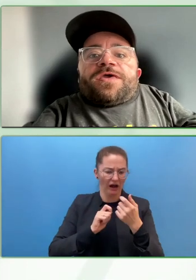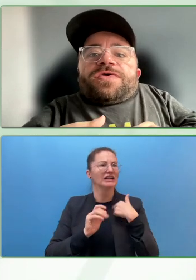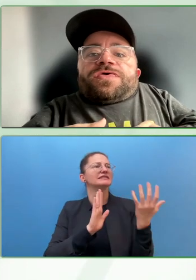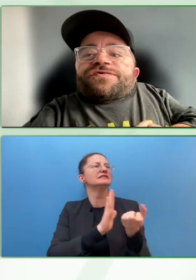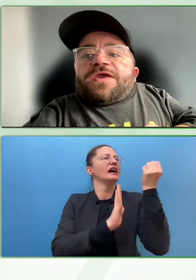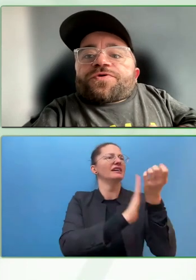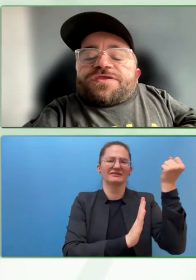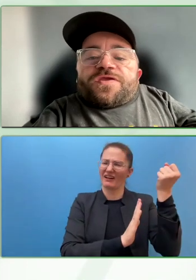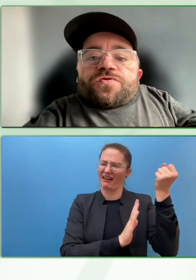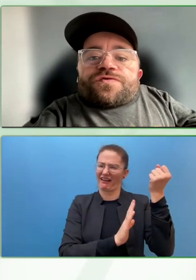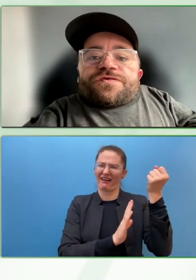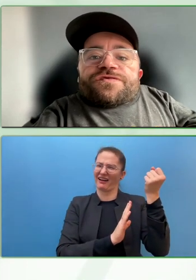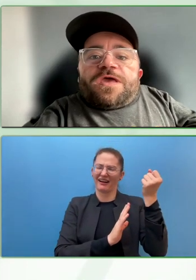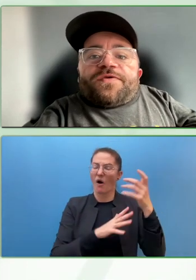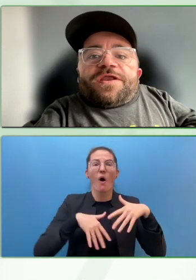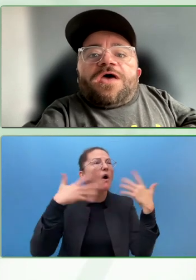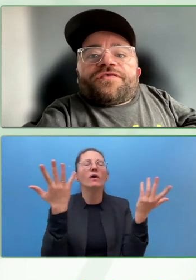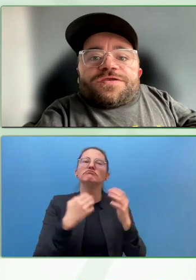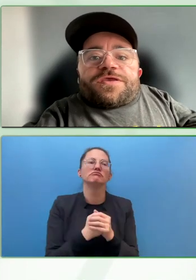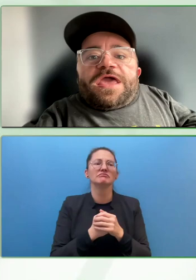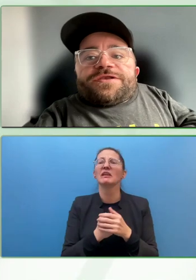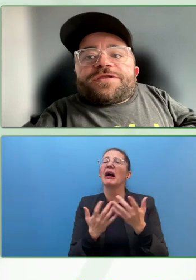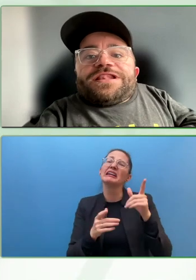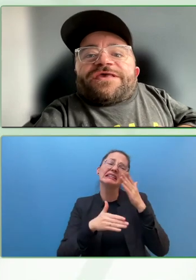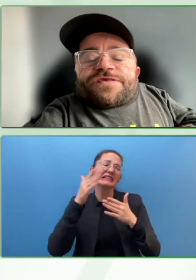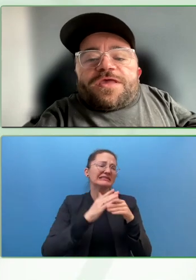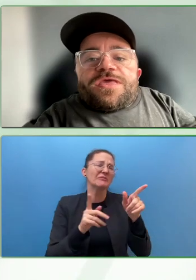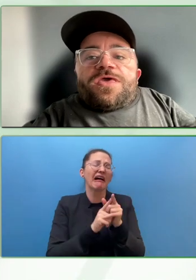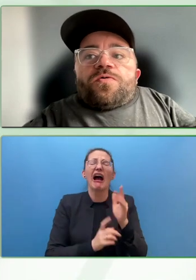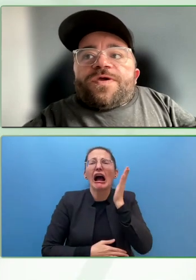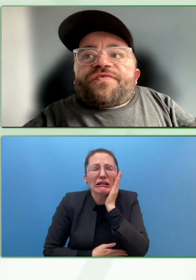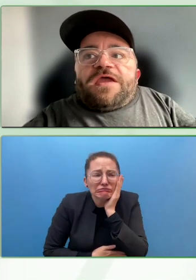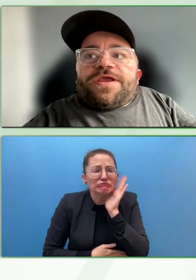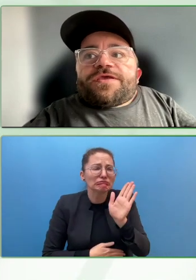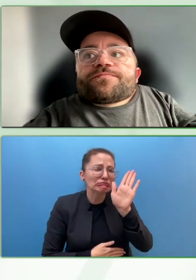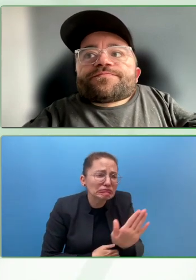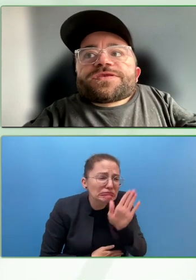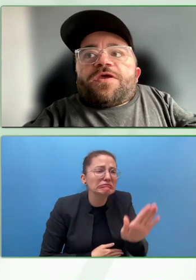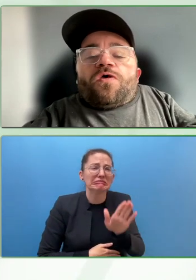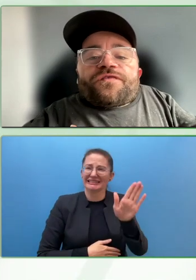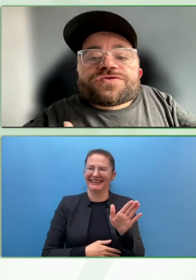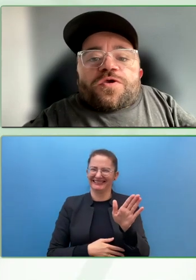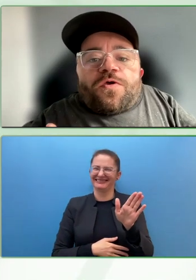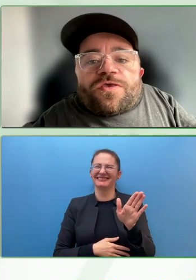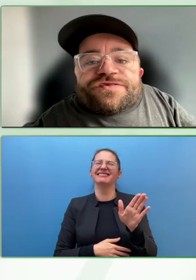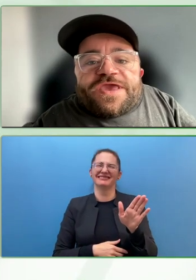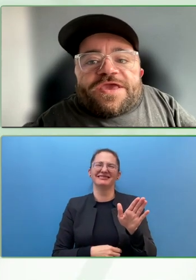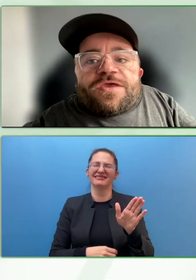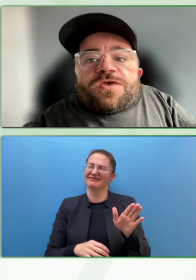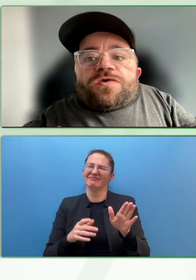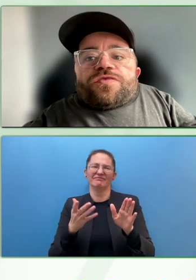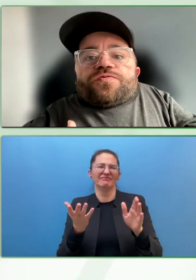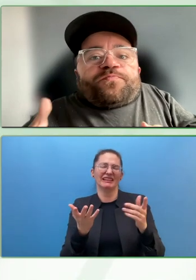see disabled individuals as being othered and lesser. We very, you know, often do not